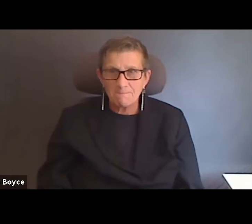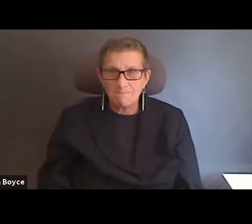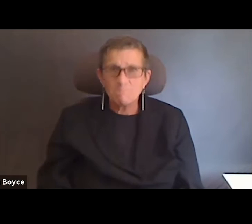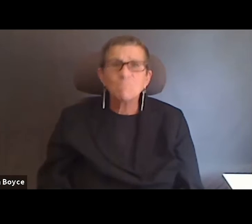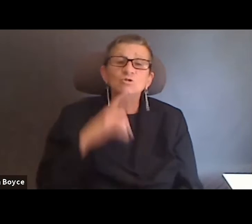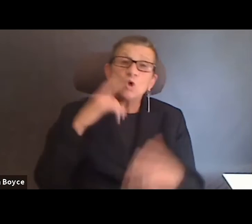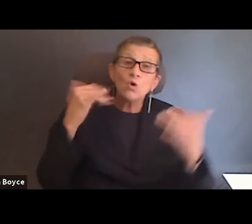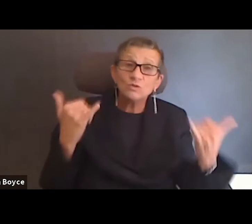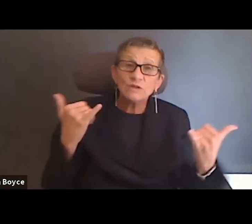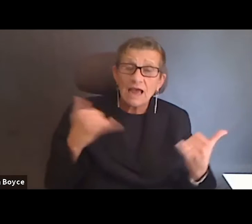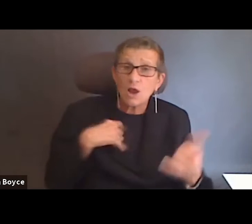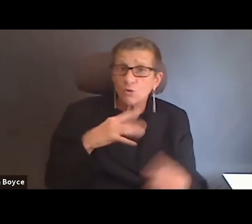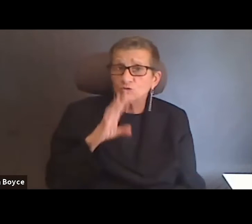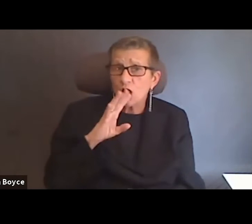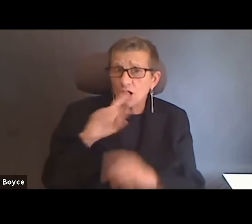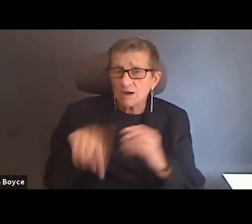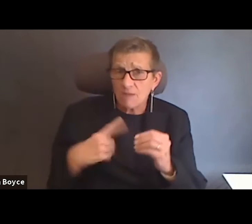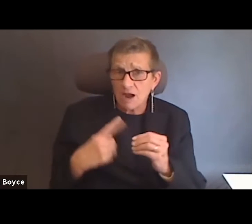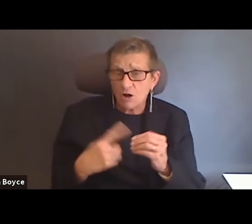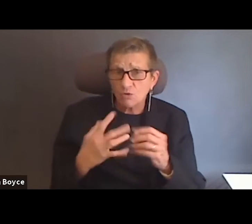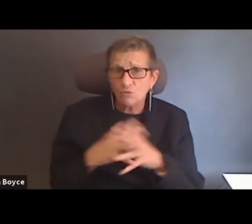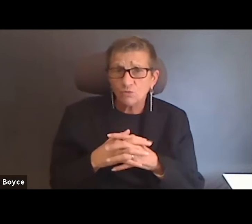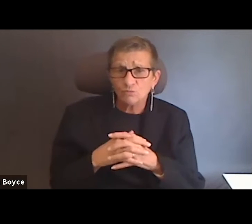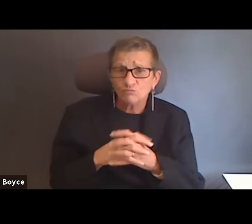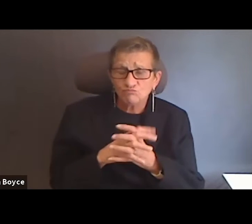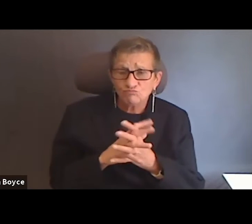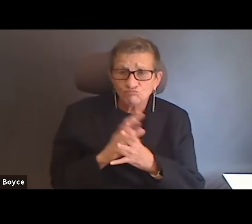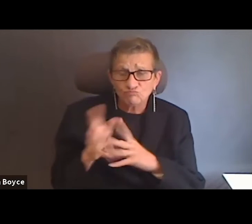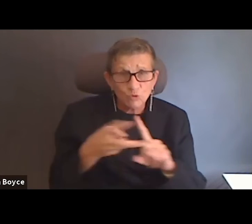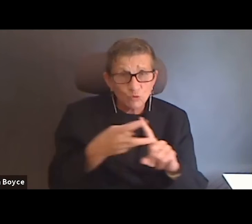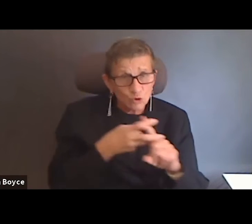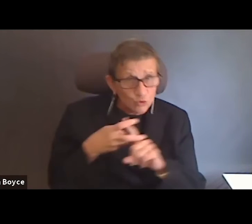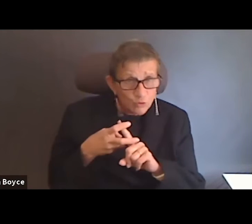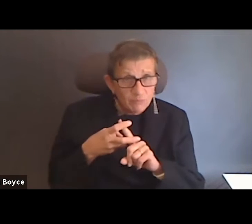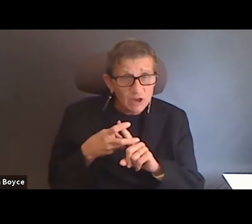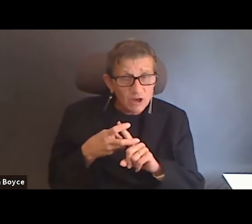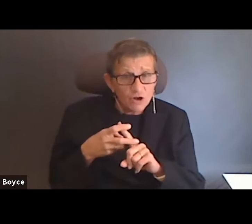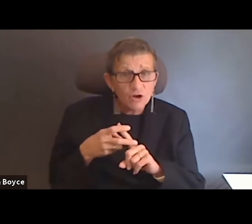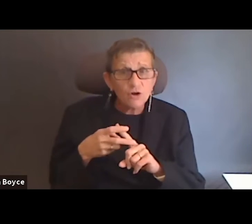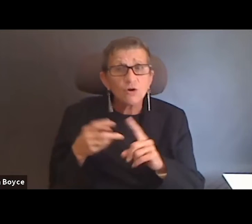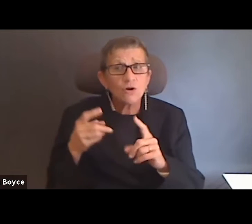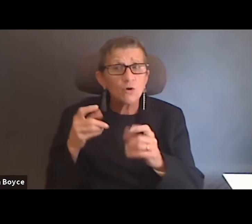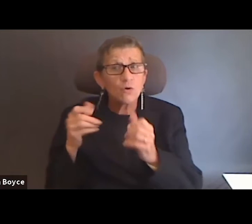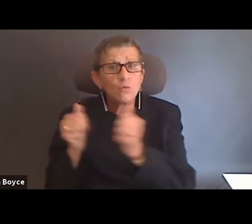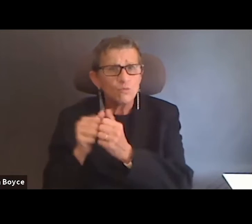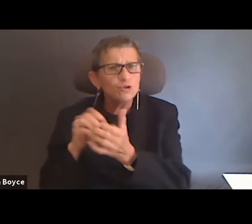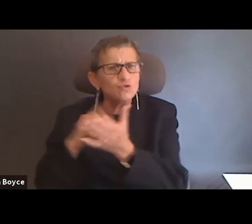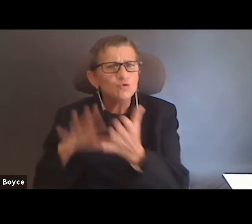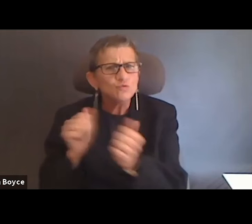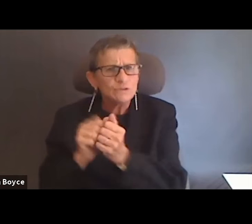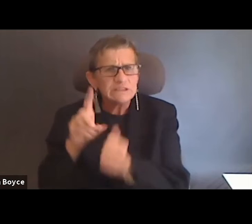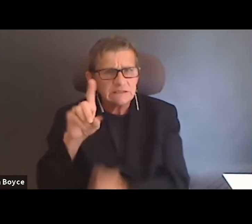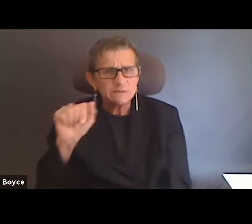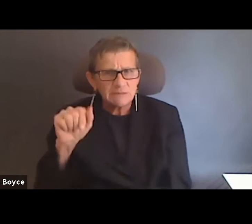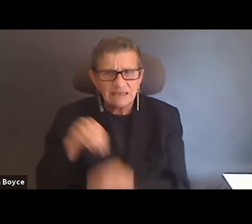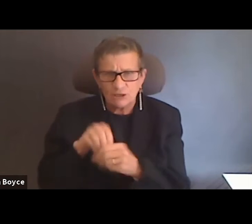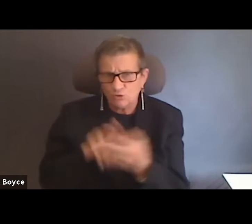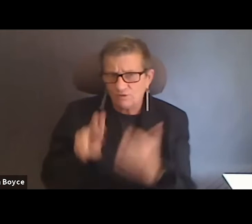So today we're talking about recruitment of students with disabilities at the University of